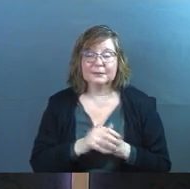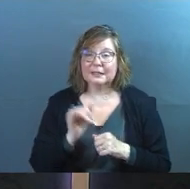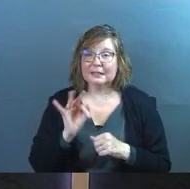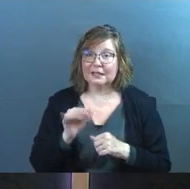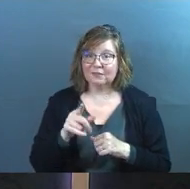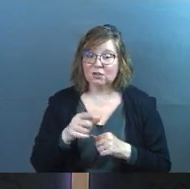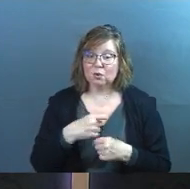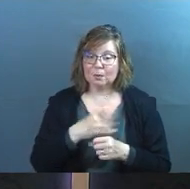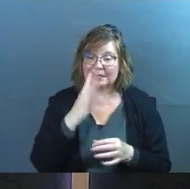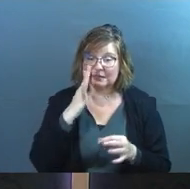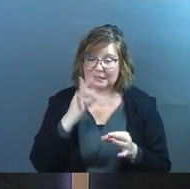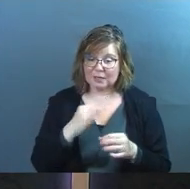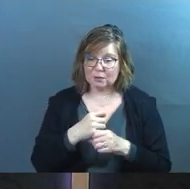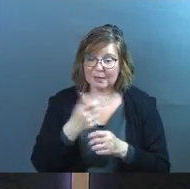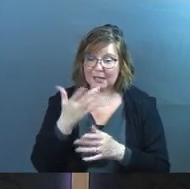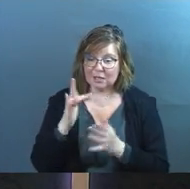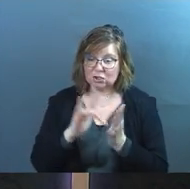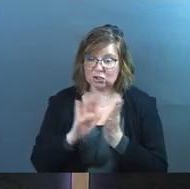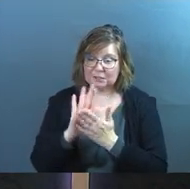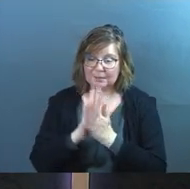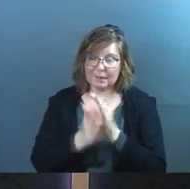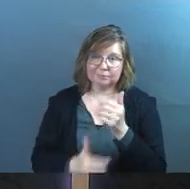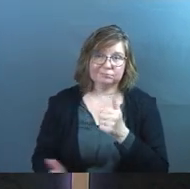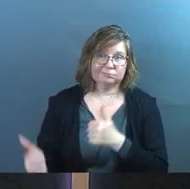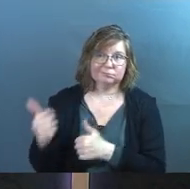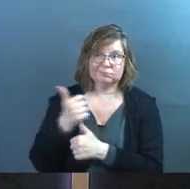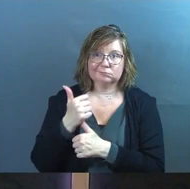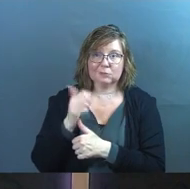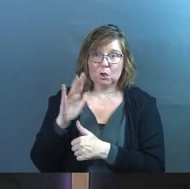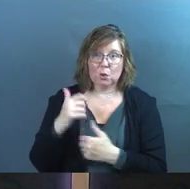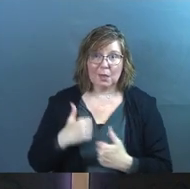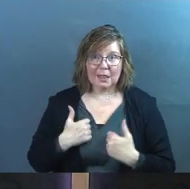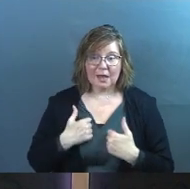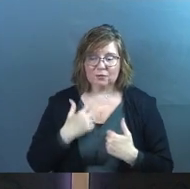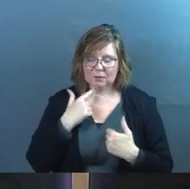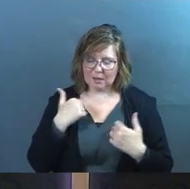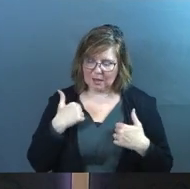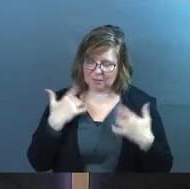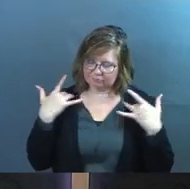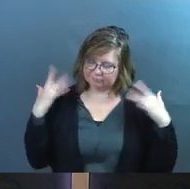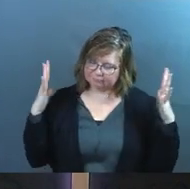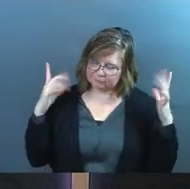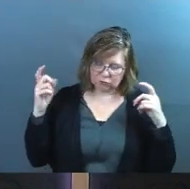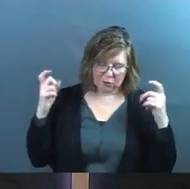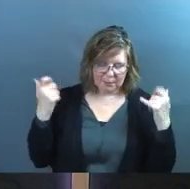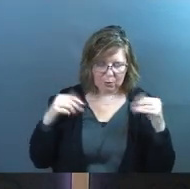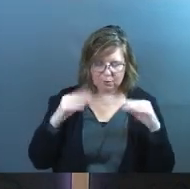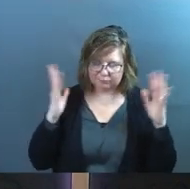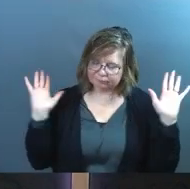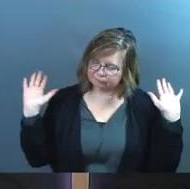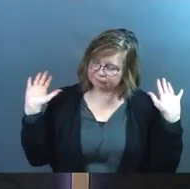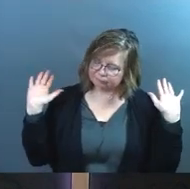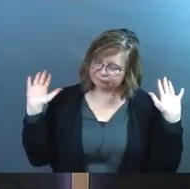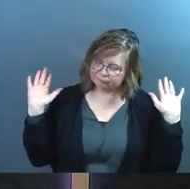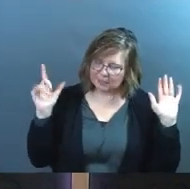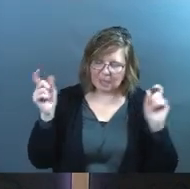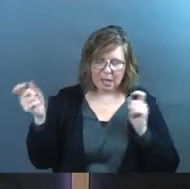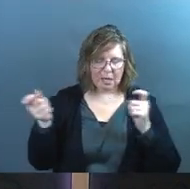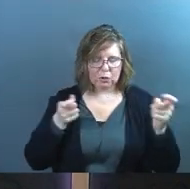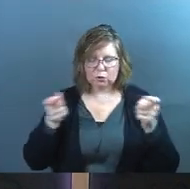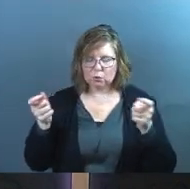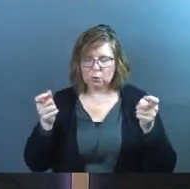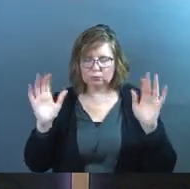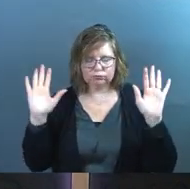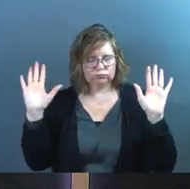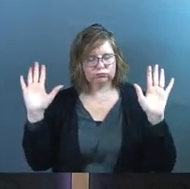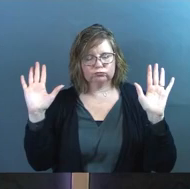If you've made the decision to make Jesus Lord of your life, you have said, I am no longer in charge. I no longer steer the boat.